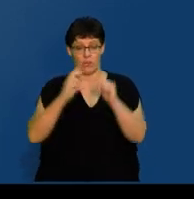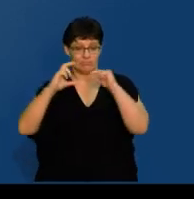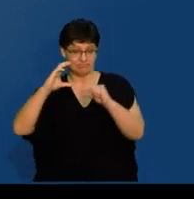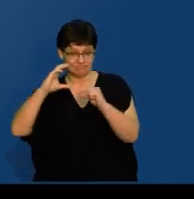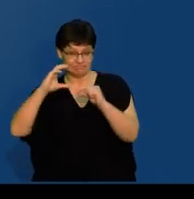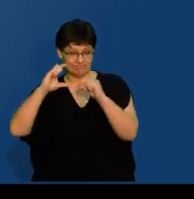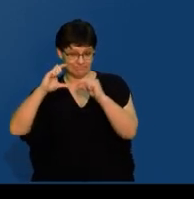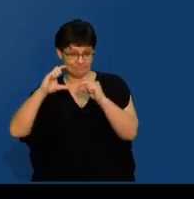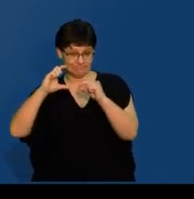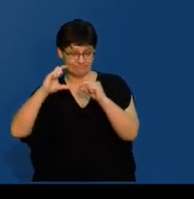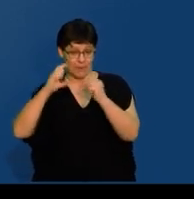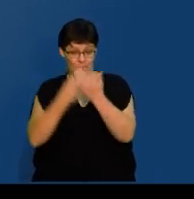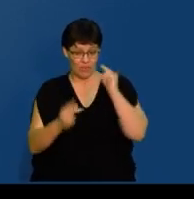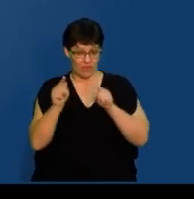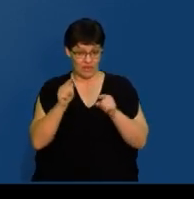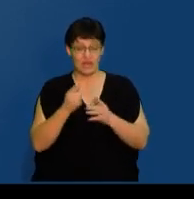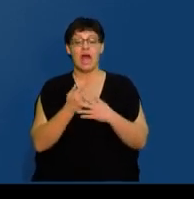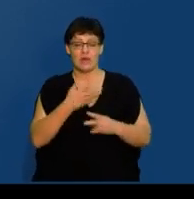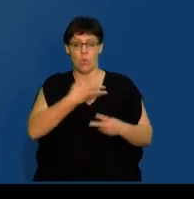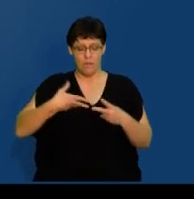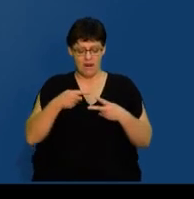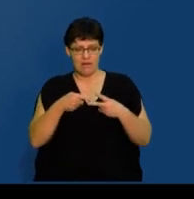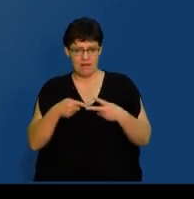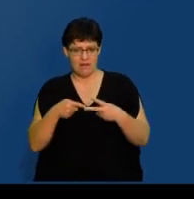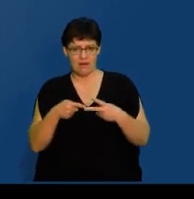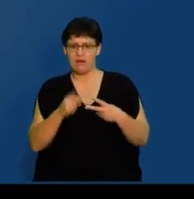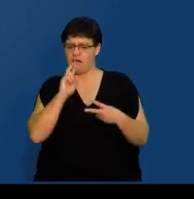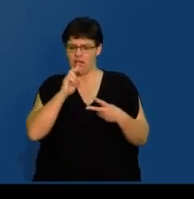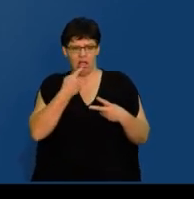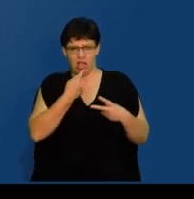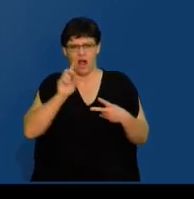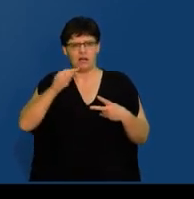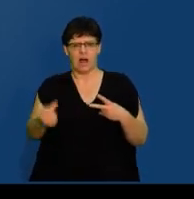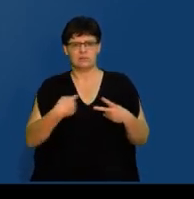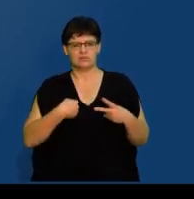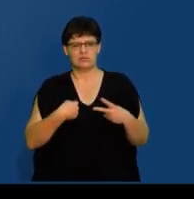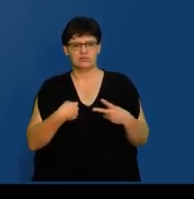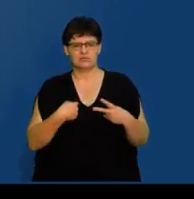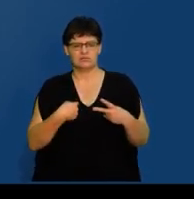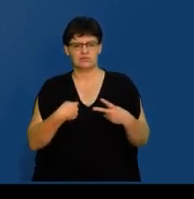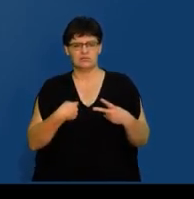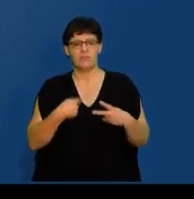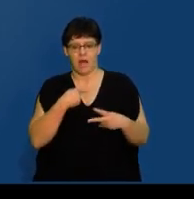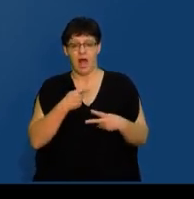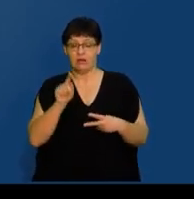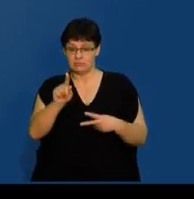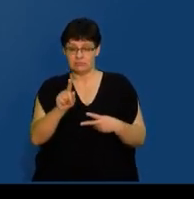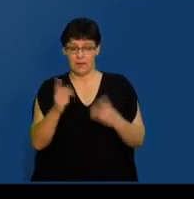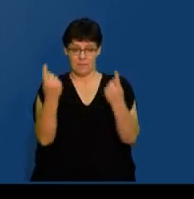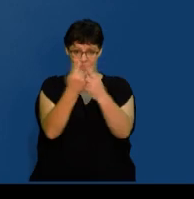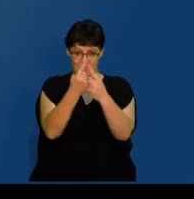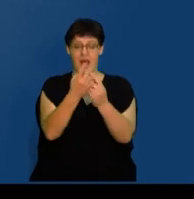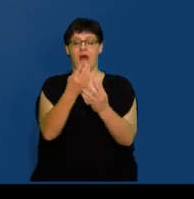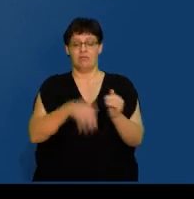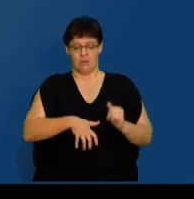allele, and a woman who cannot roll her tongue, have children. So when we